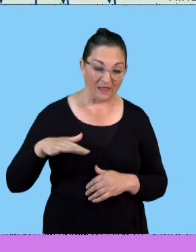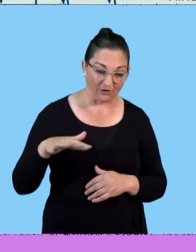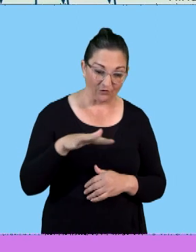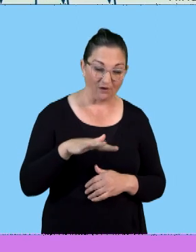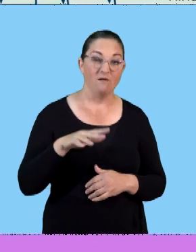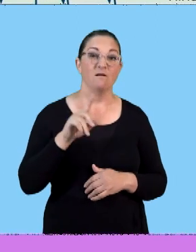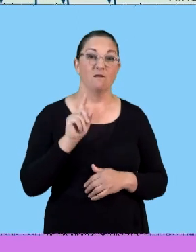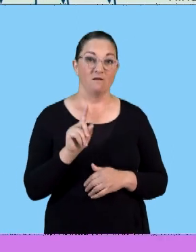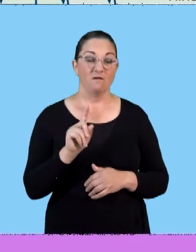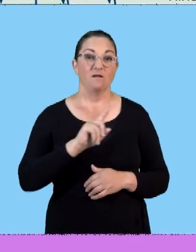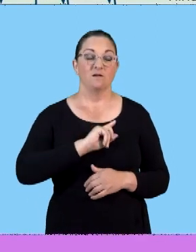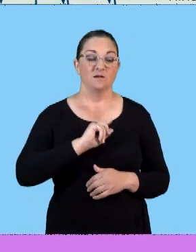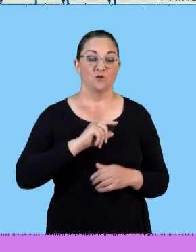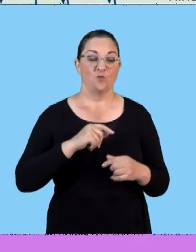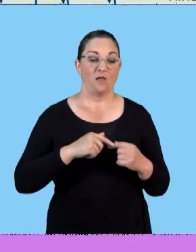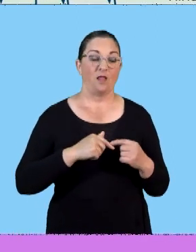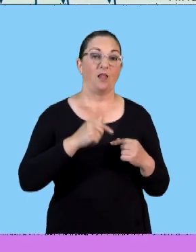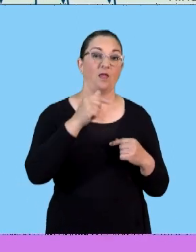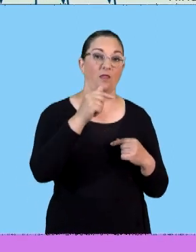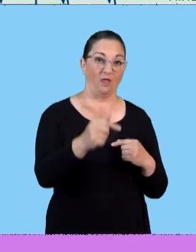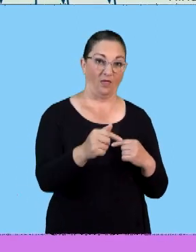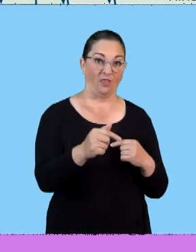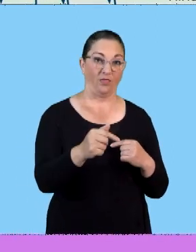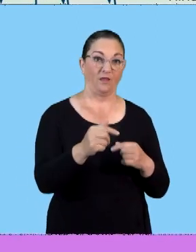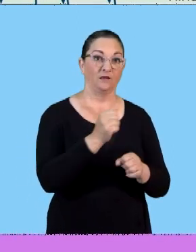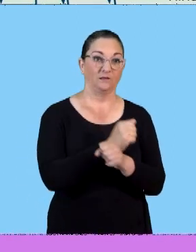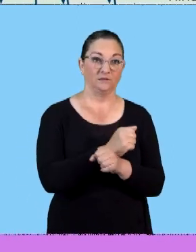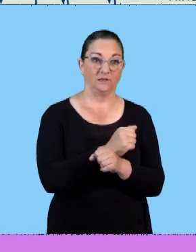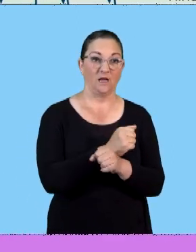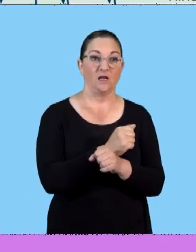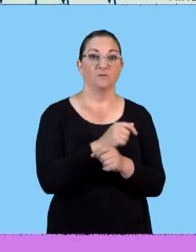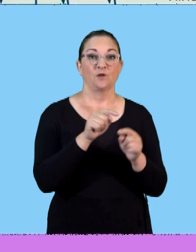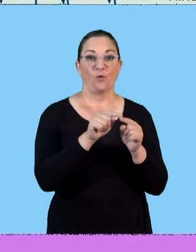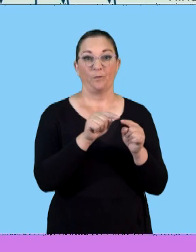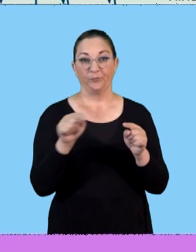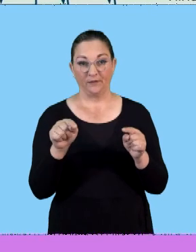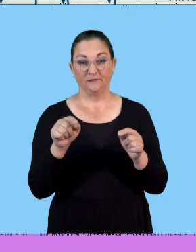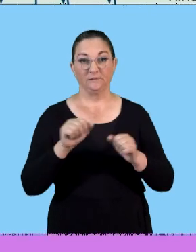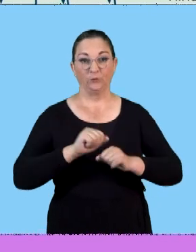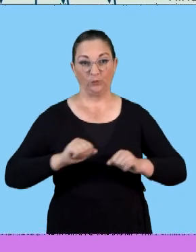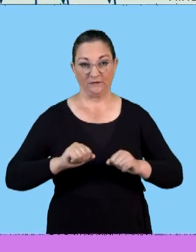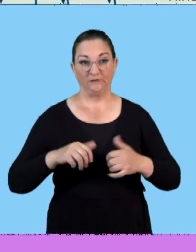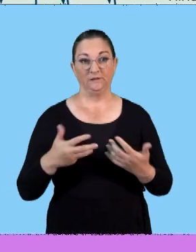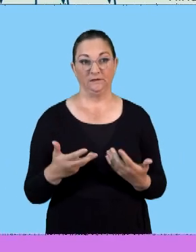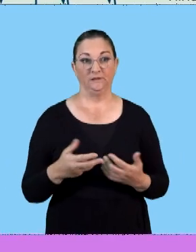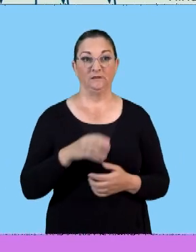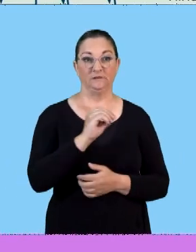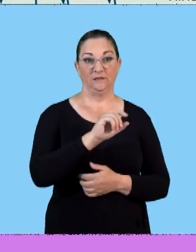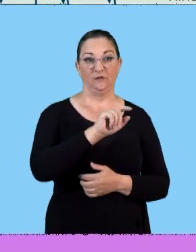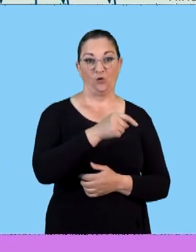right? So I'll say area of a rectangle is length times breadth or width. Right. So in this case, I'll